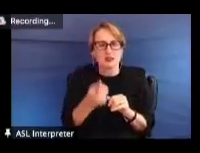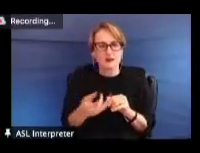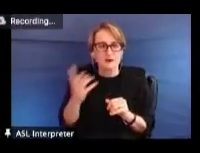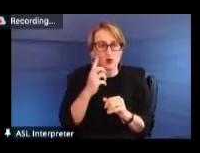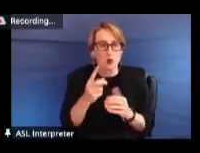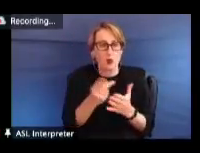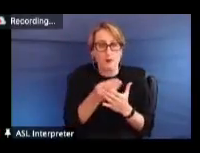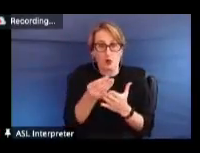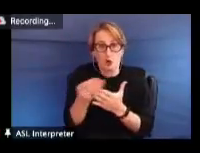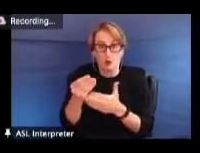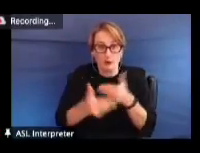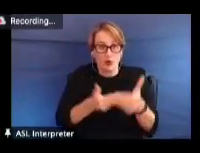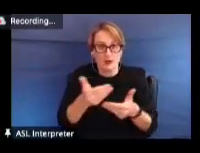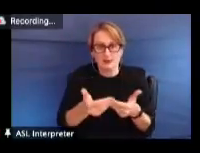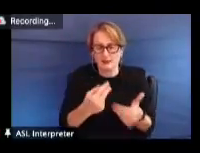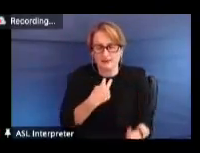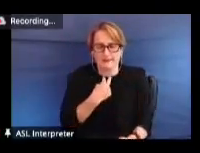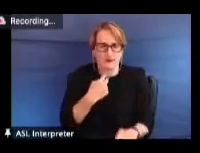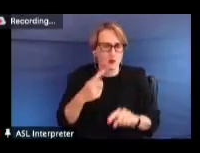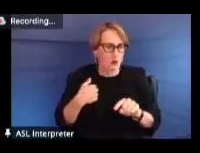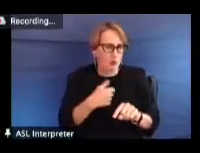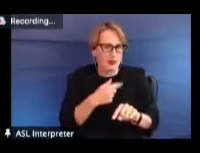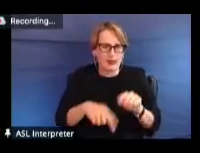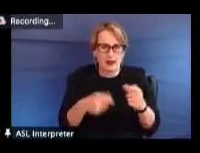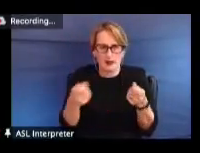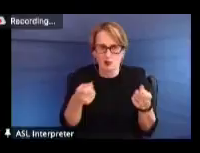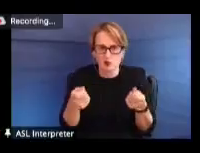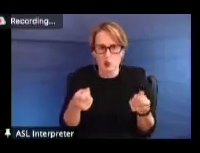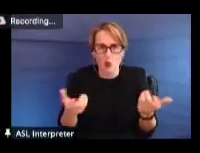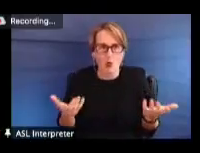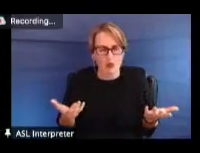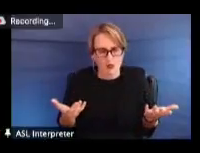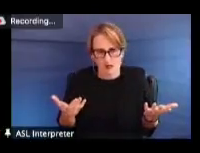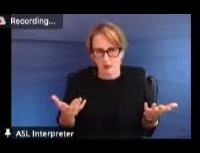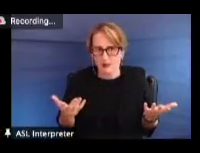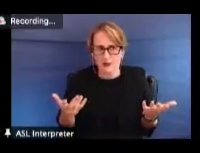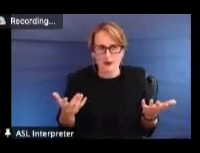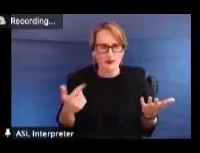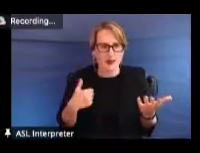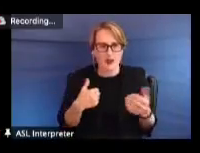out of our control that we could not